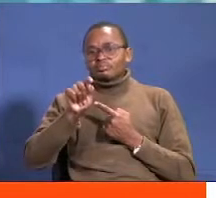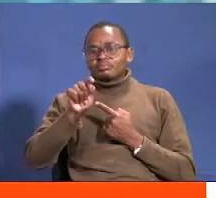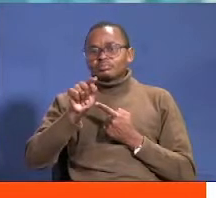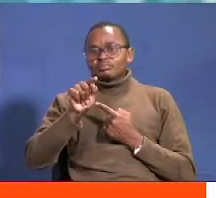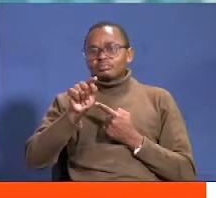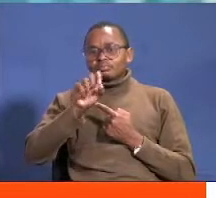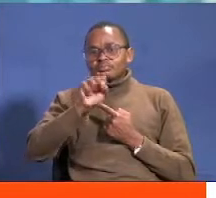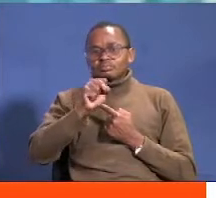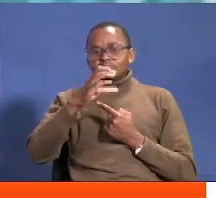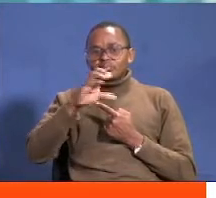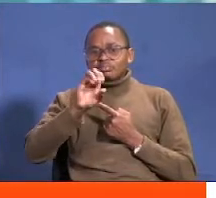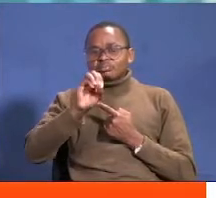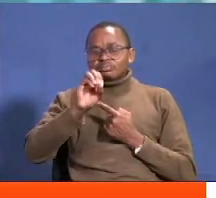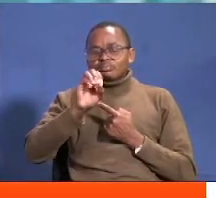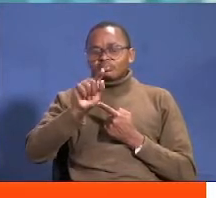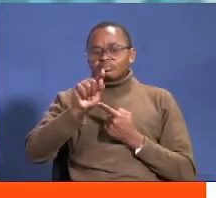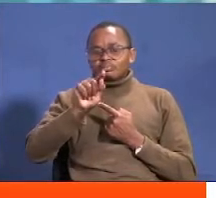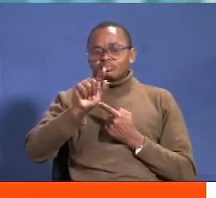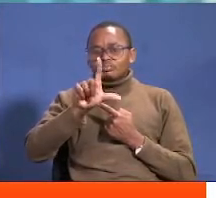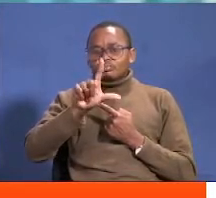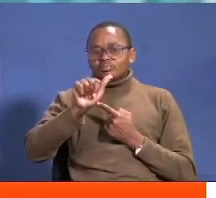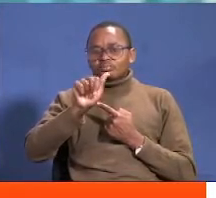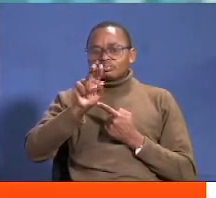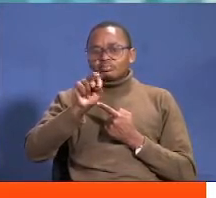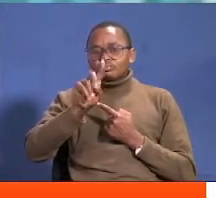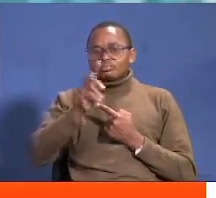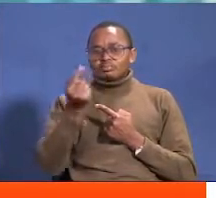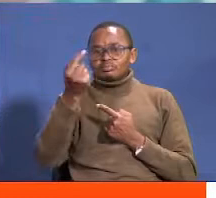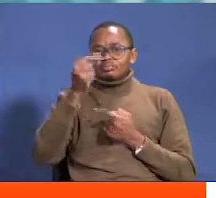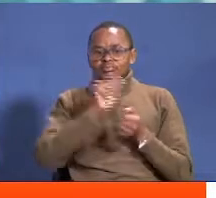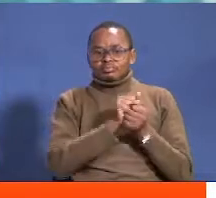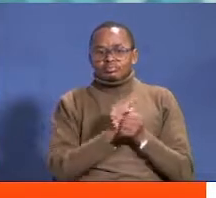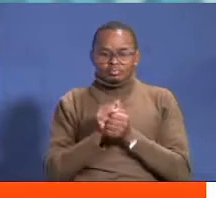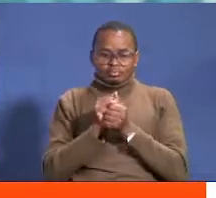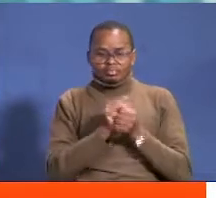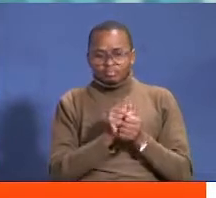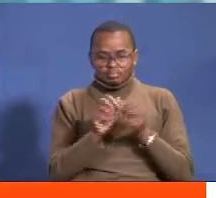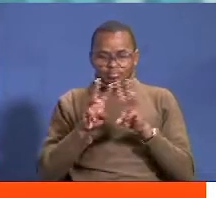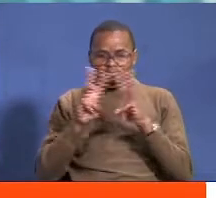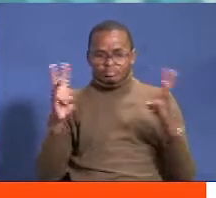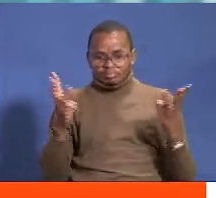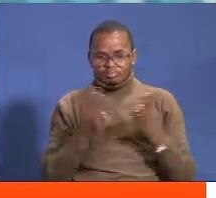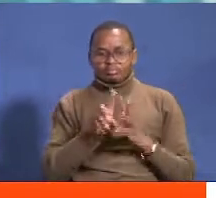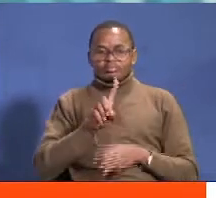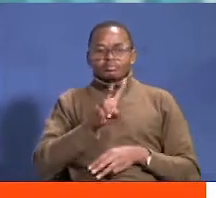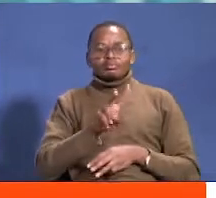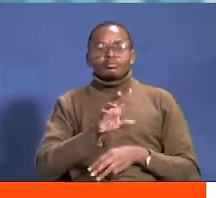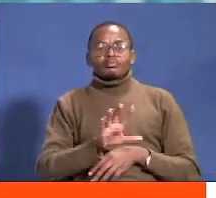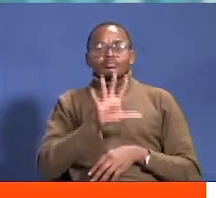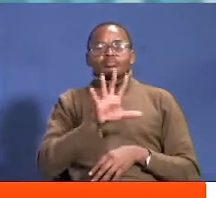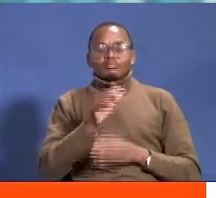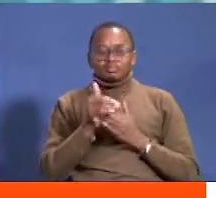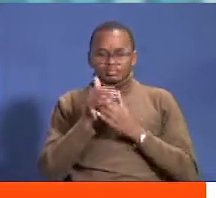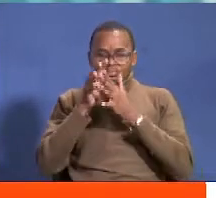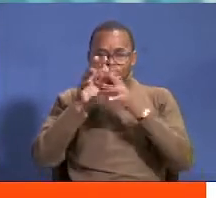Right. Glasgow was about leaders coming together from across the globe. Over 125 leaders coming